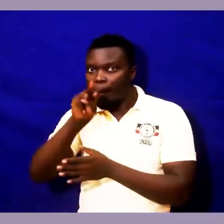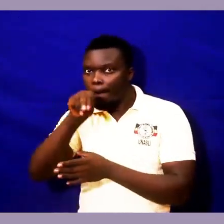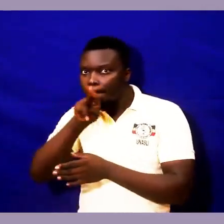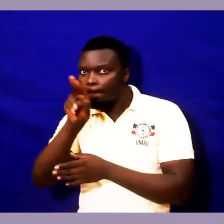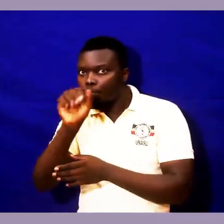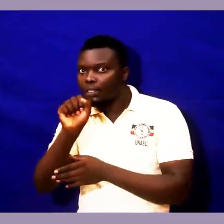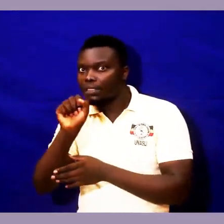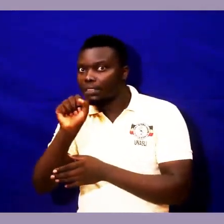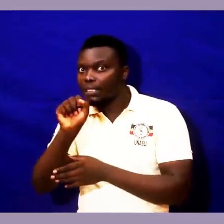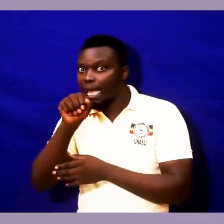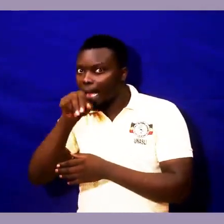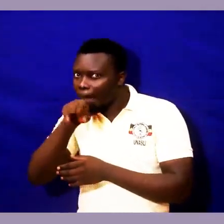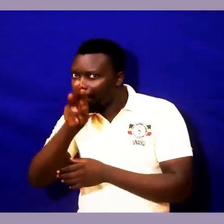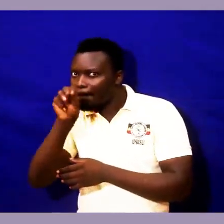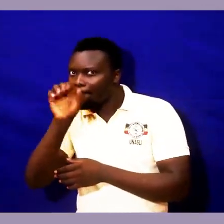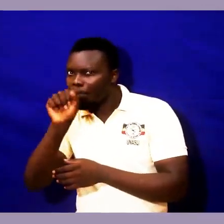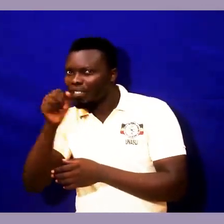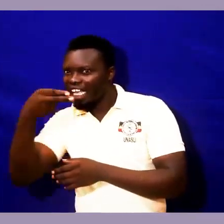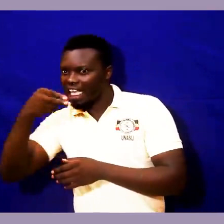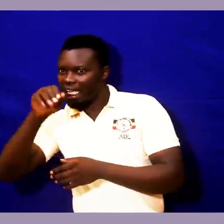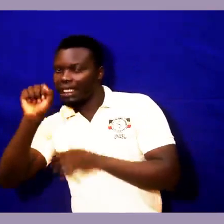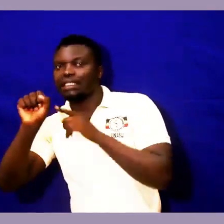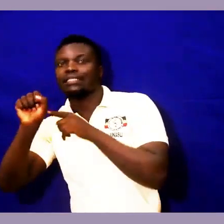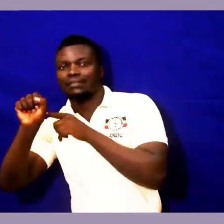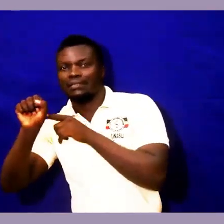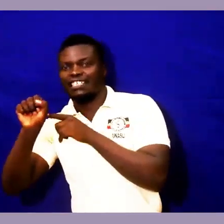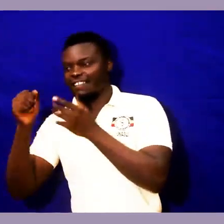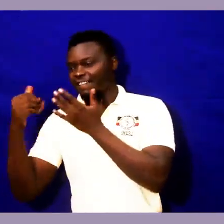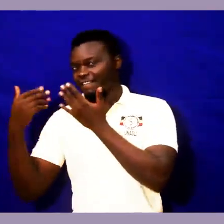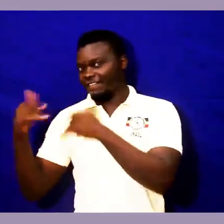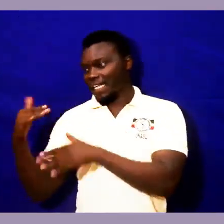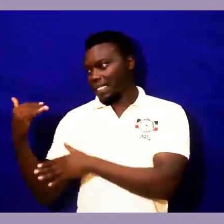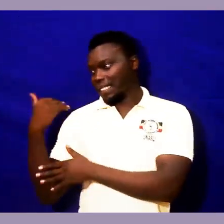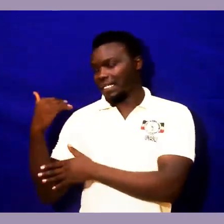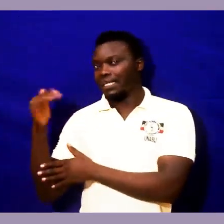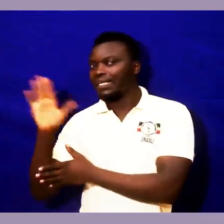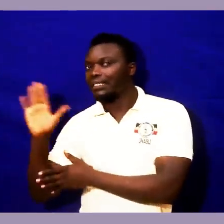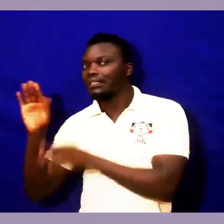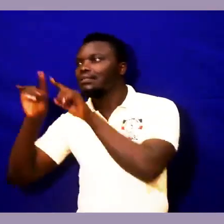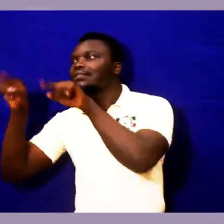Musa has cleaned the blackboard.